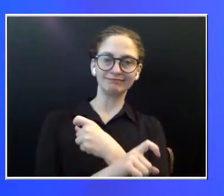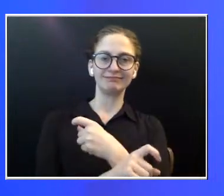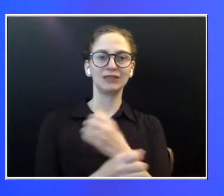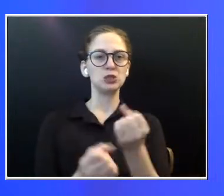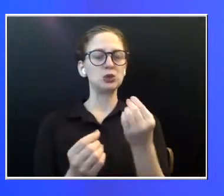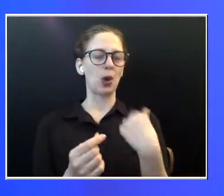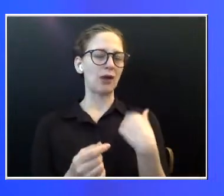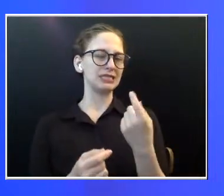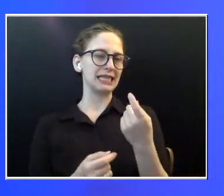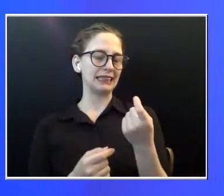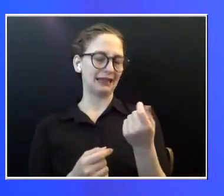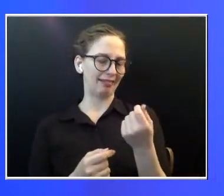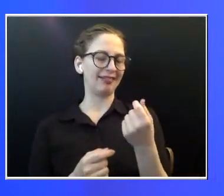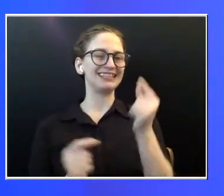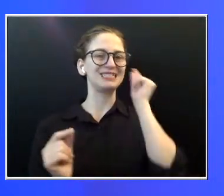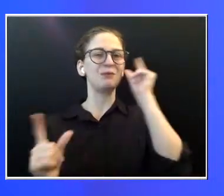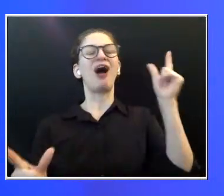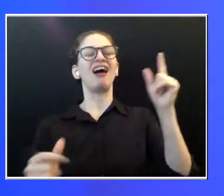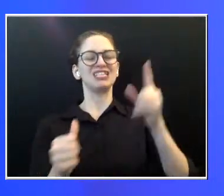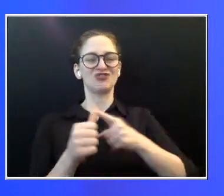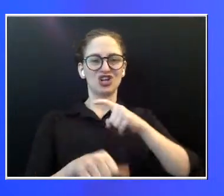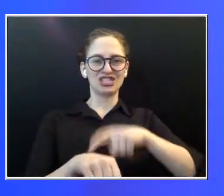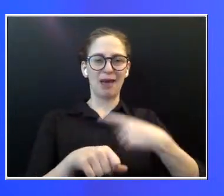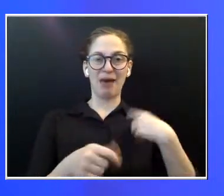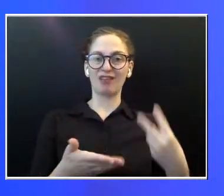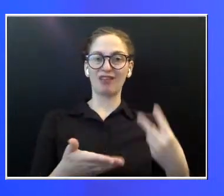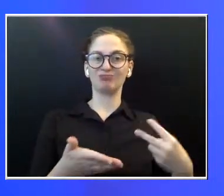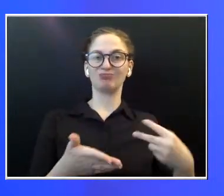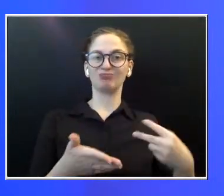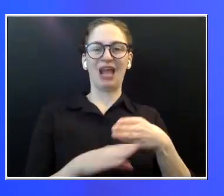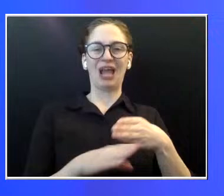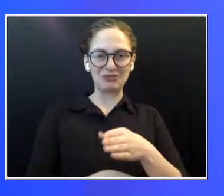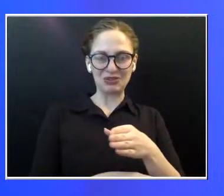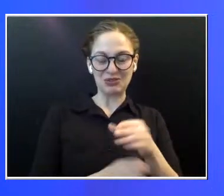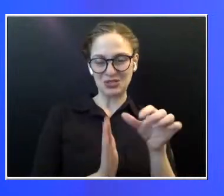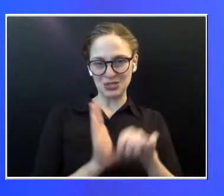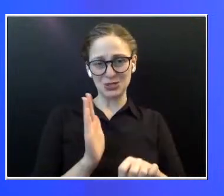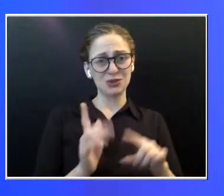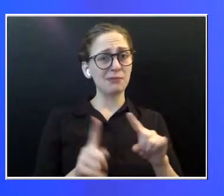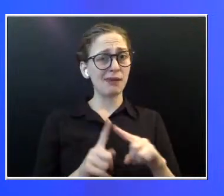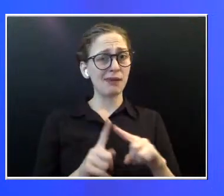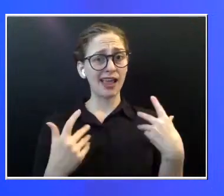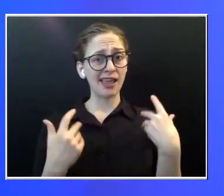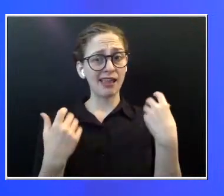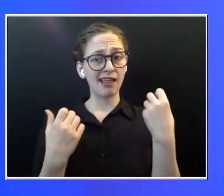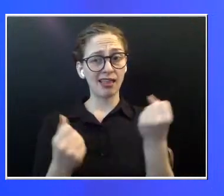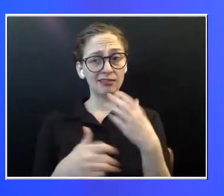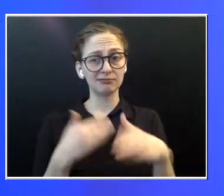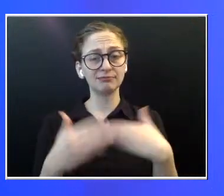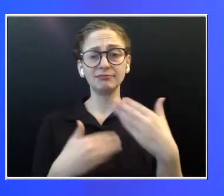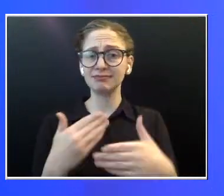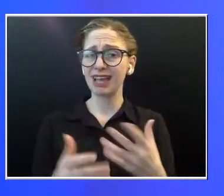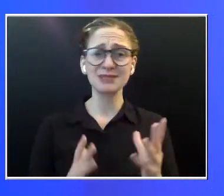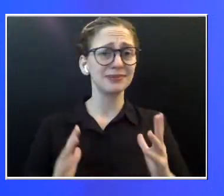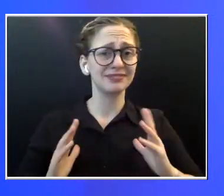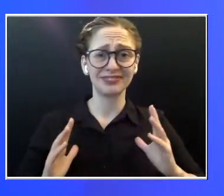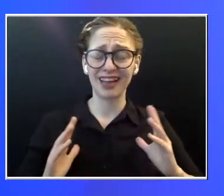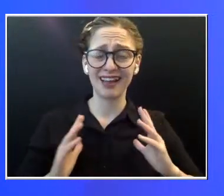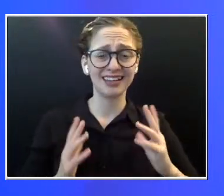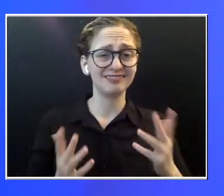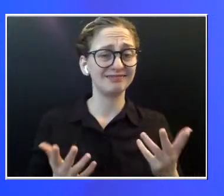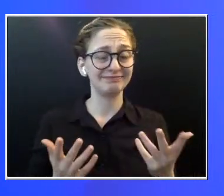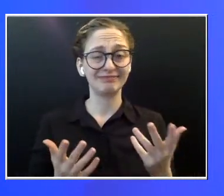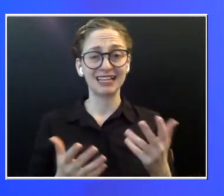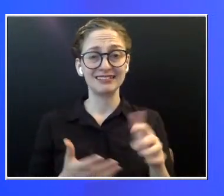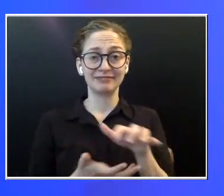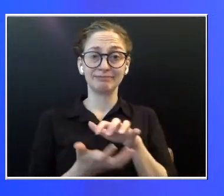But healing has been fine. I mean, it's that rest and exercise component. I'm